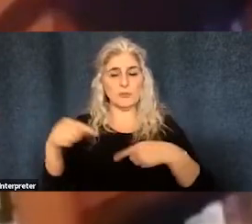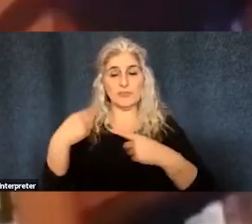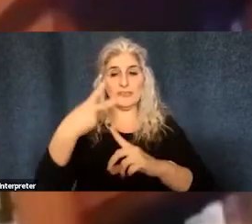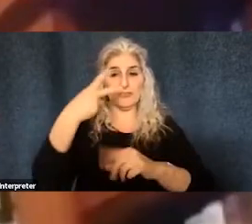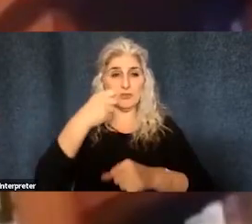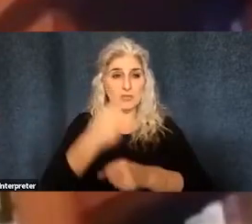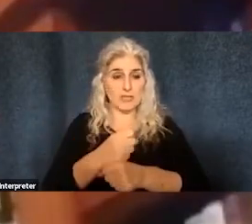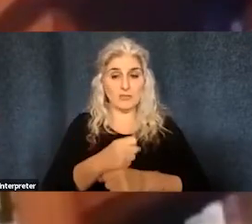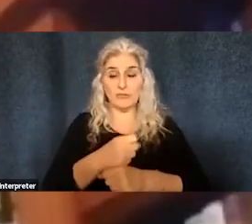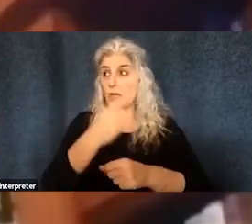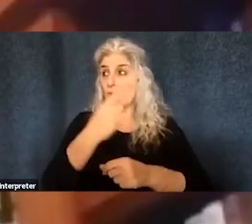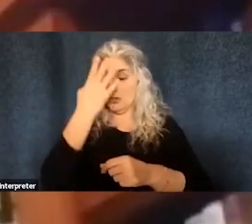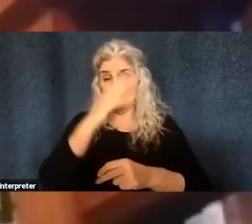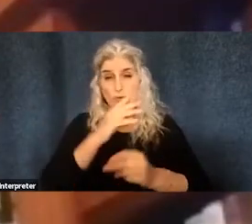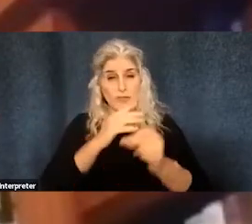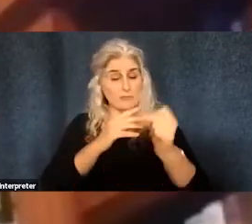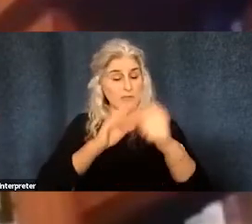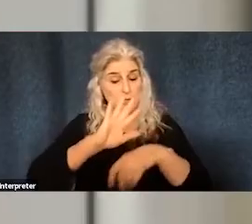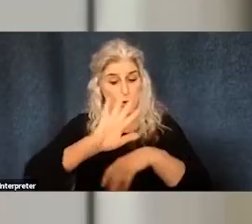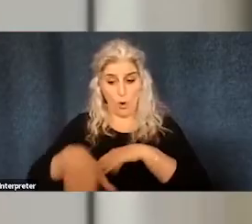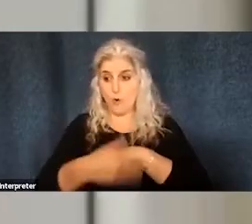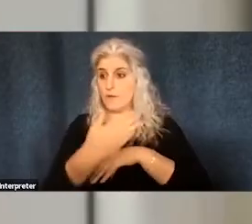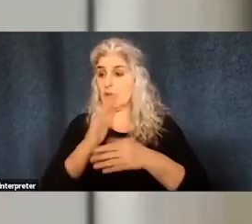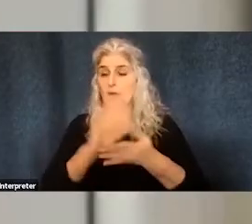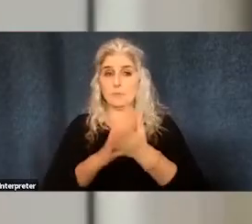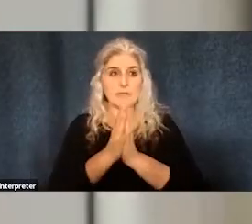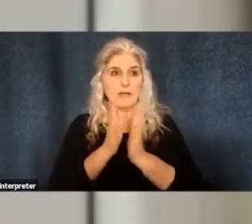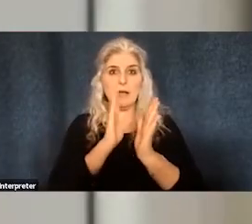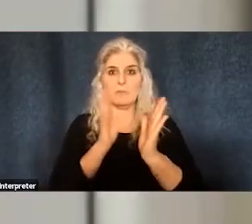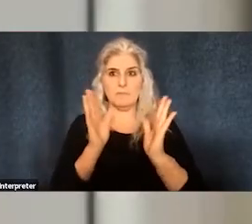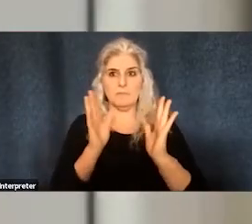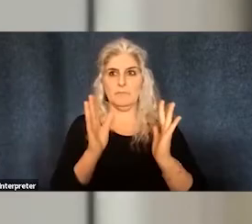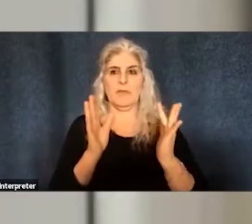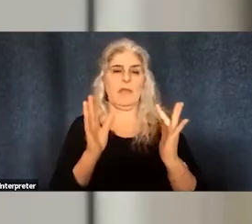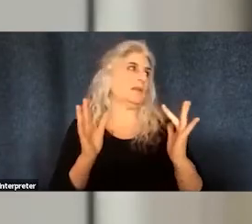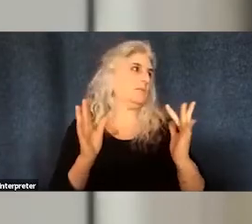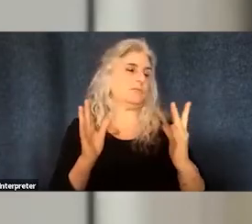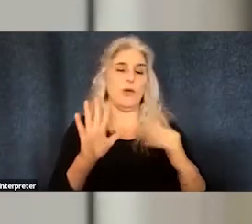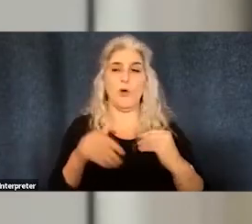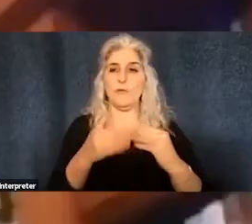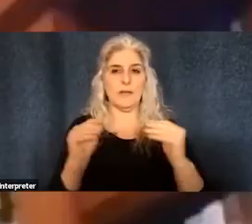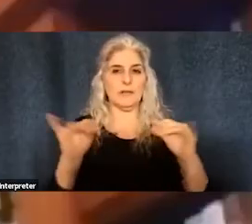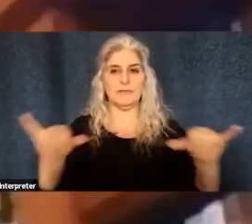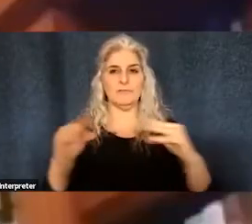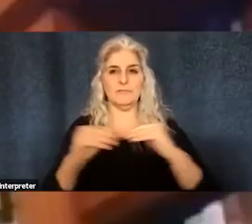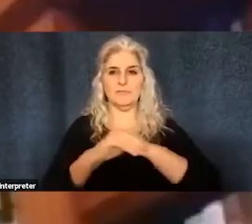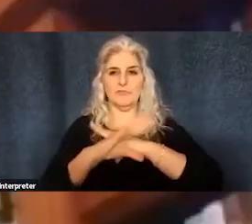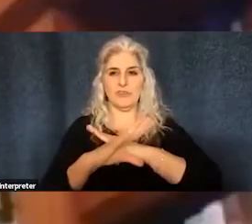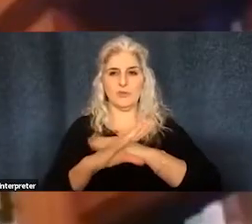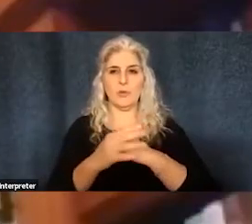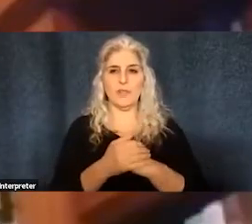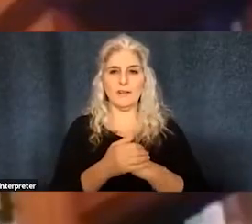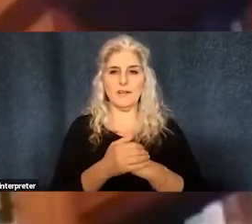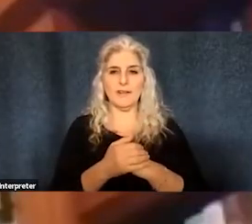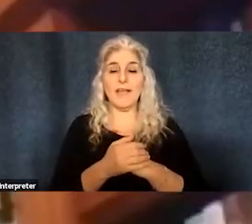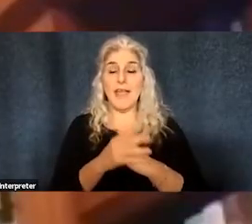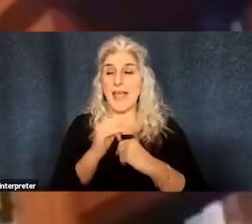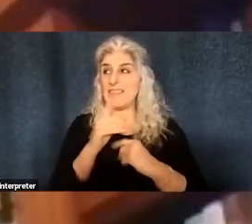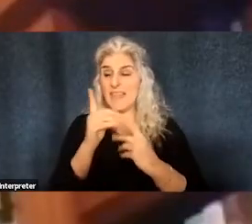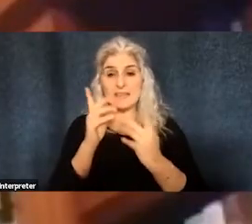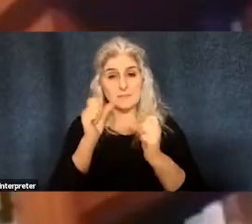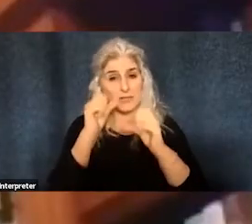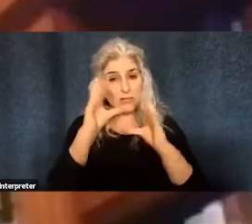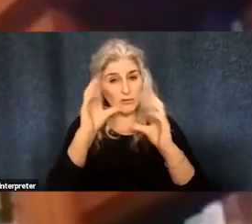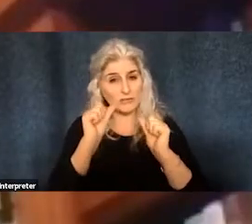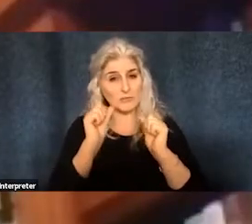overnight virtually to a virtual workplace. You know, it's incredible that has been able to happen with the